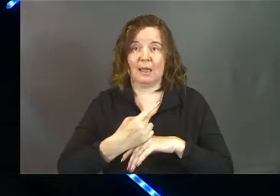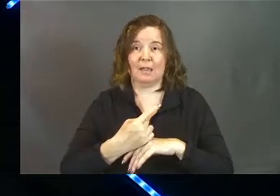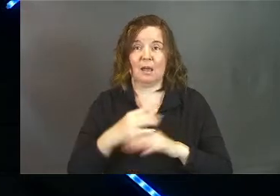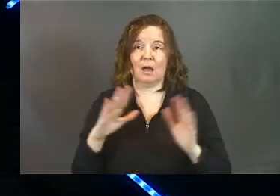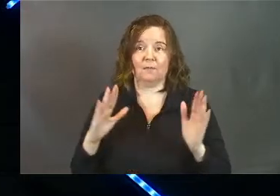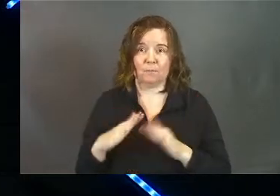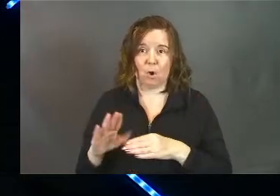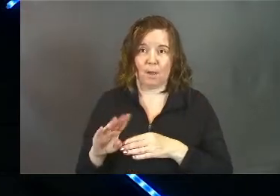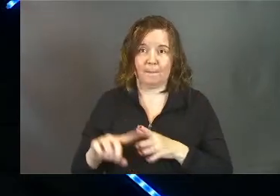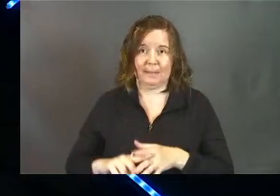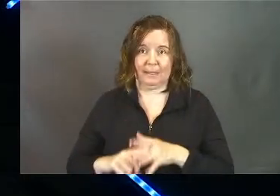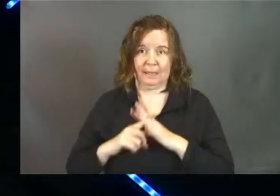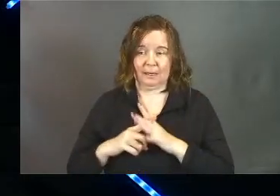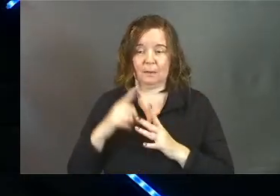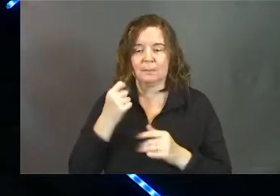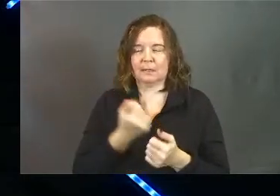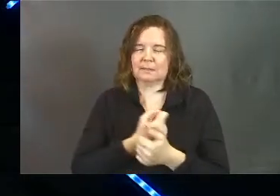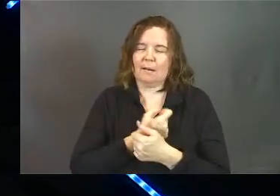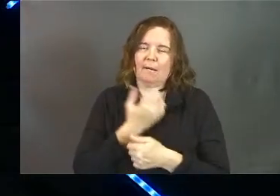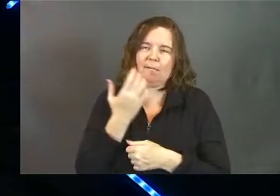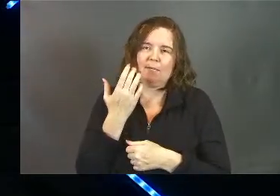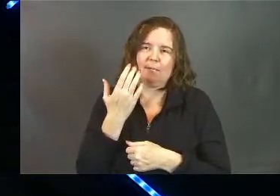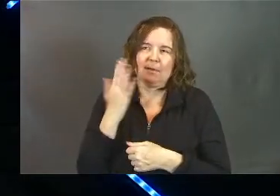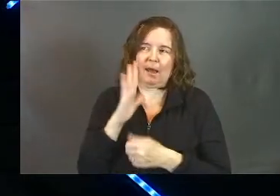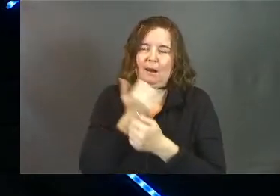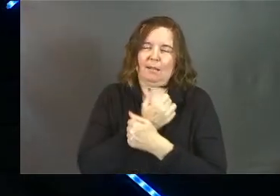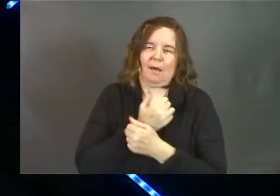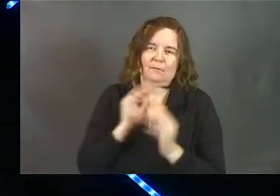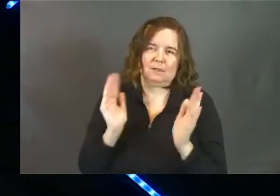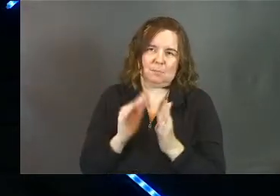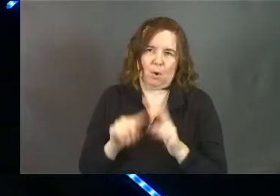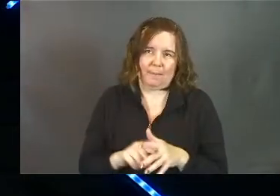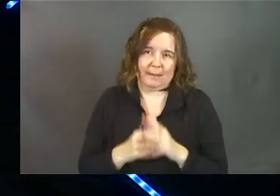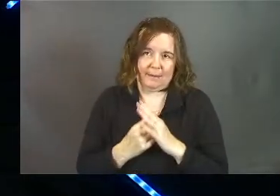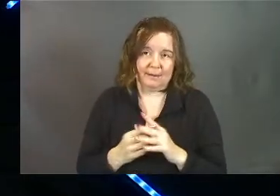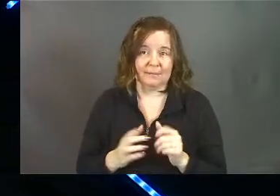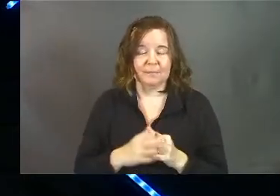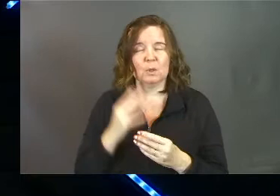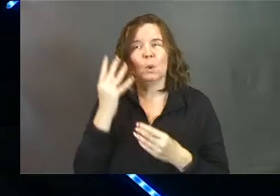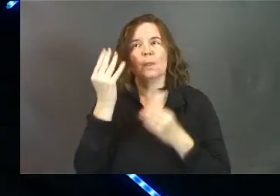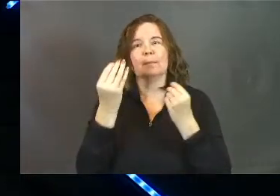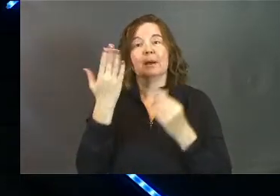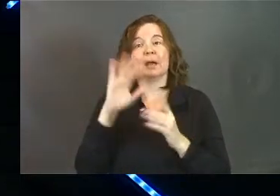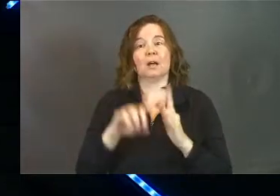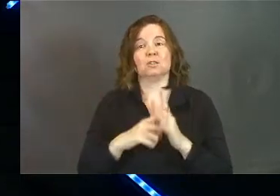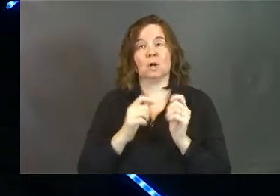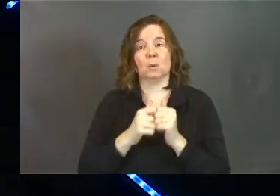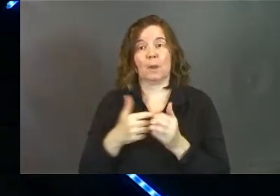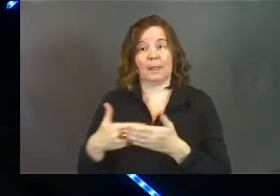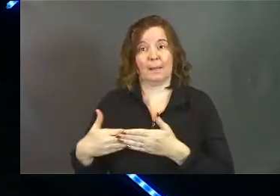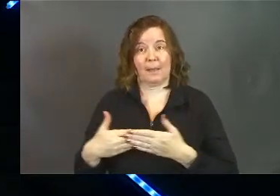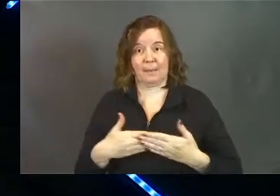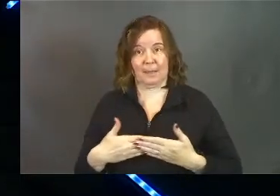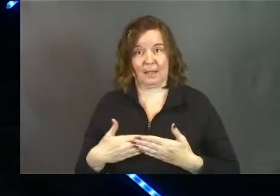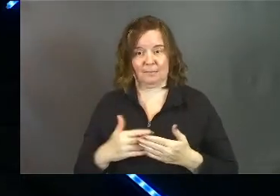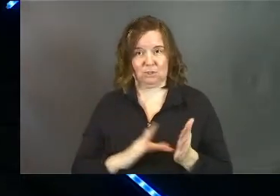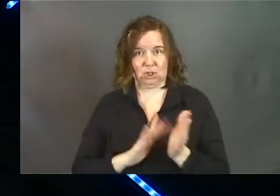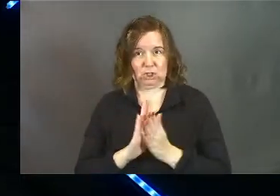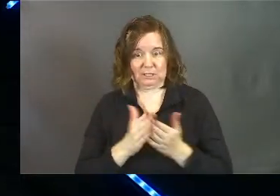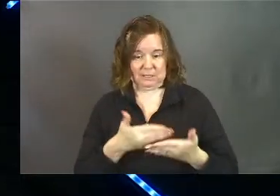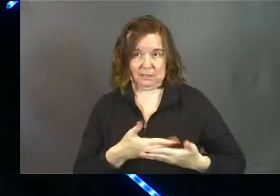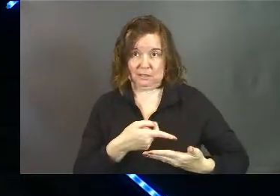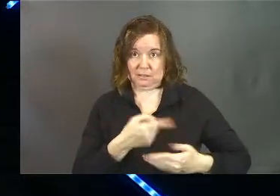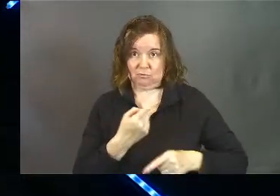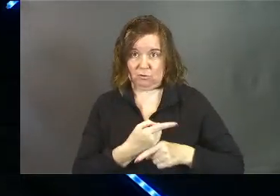of small beginnings, because God loves a small beginning. Think about, God started with a baby. Jesus,